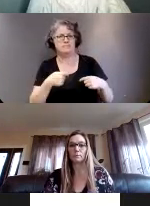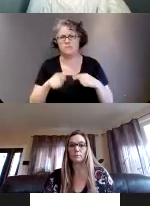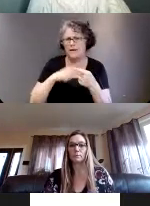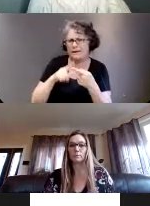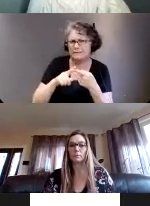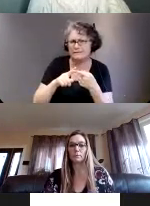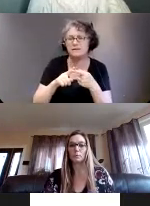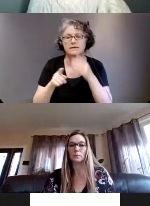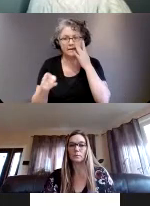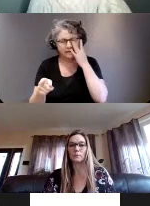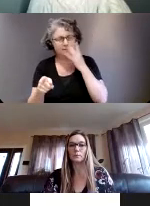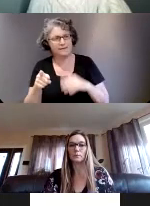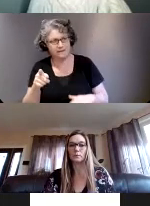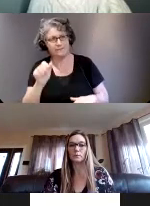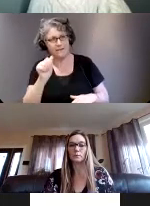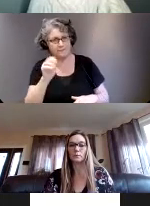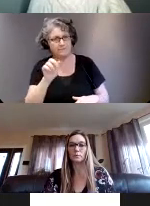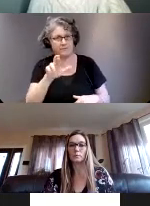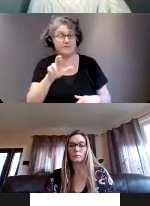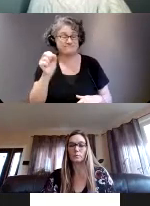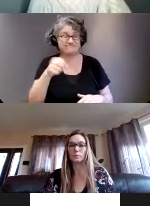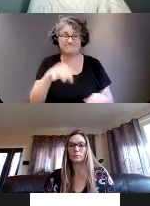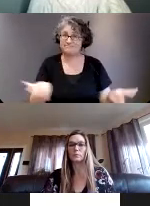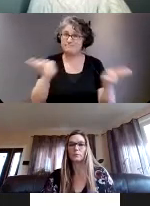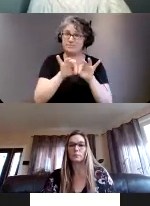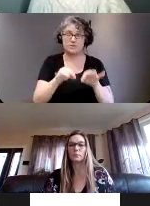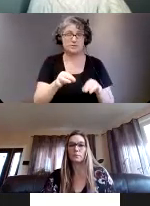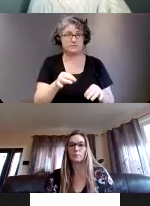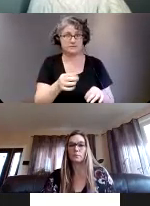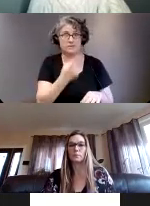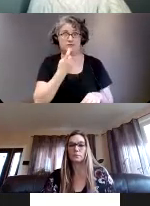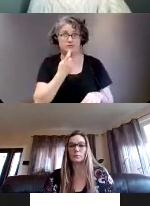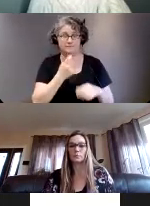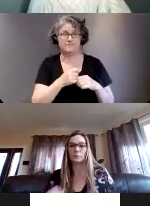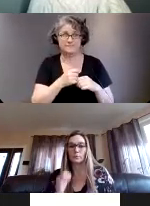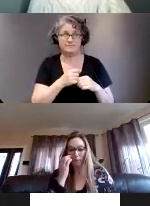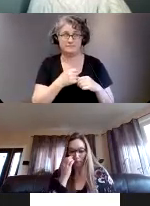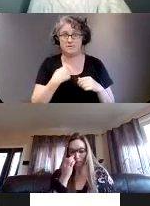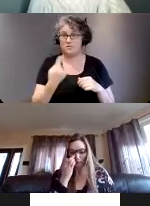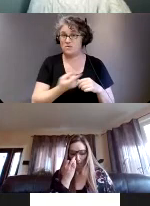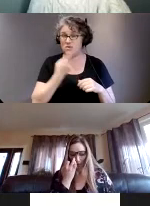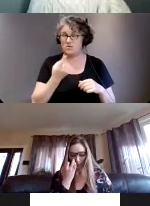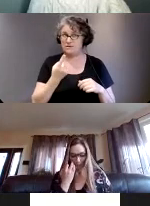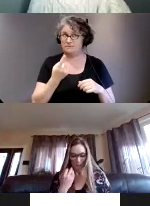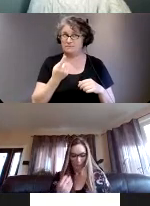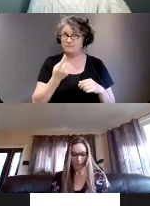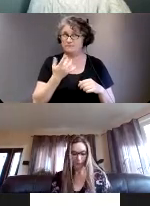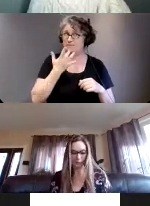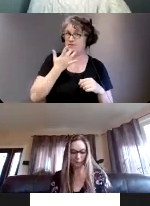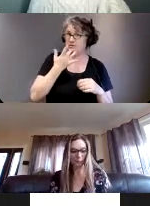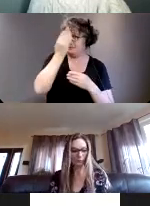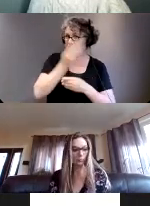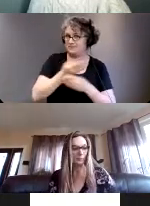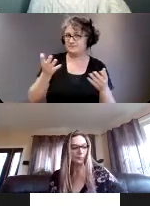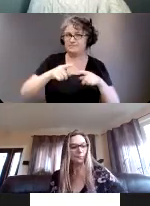it's a really important question. And one of the things I always like to say, I don't know